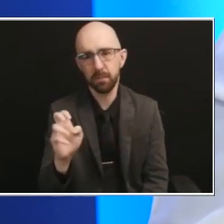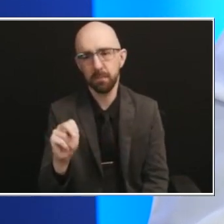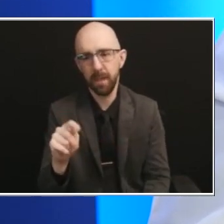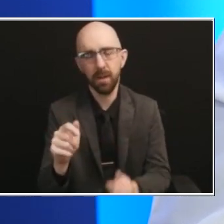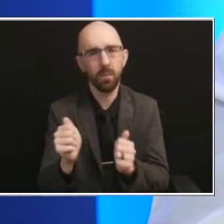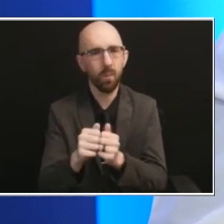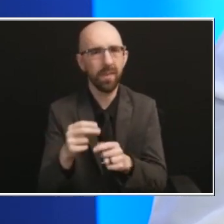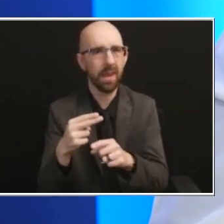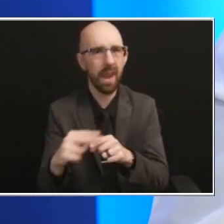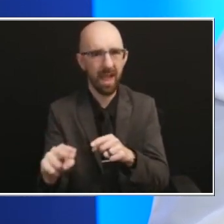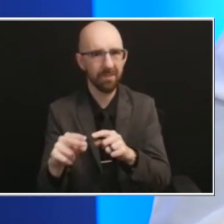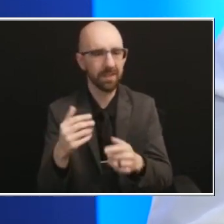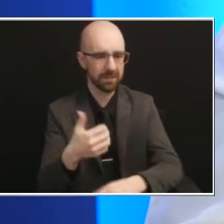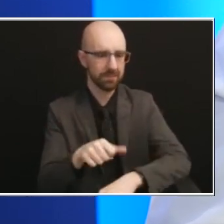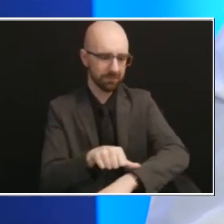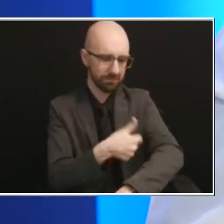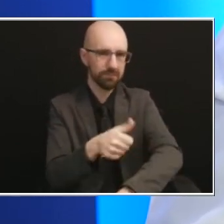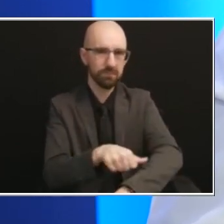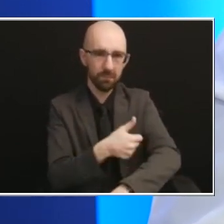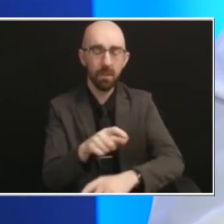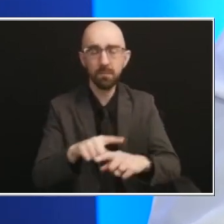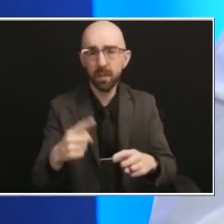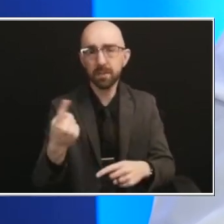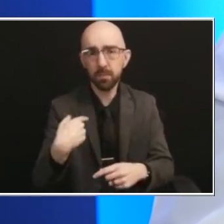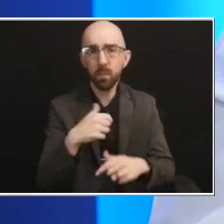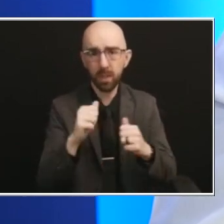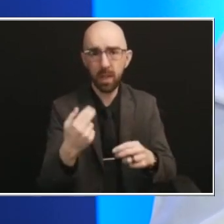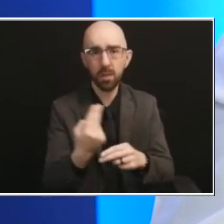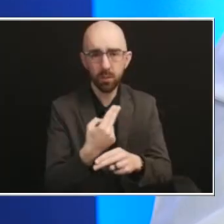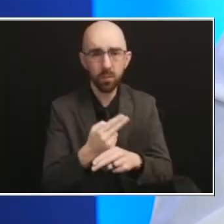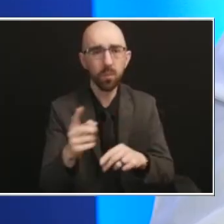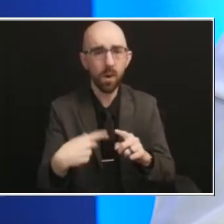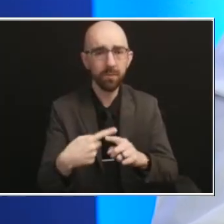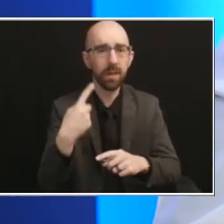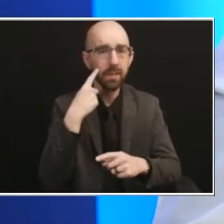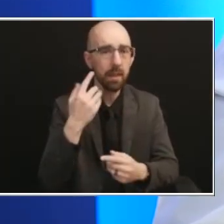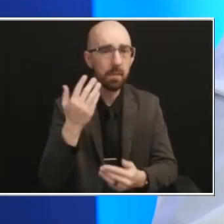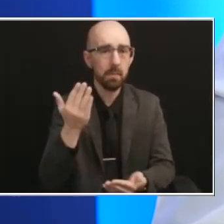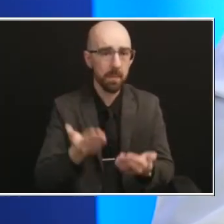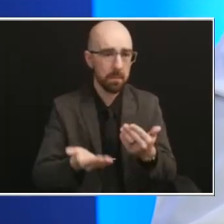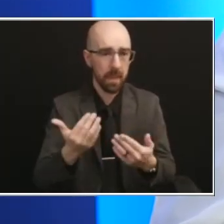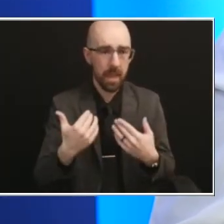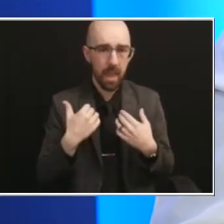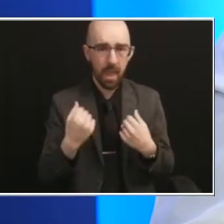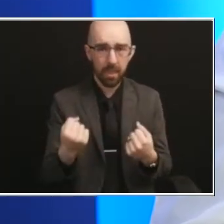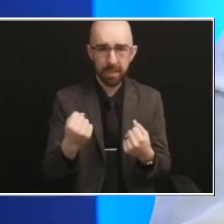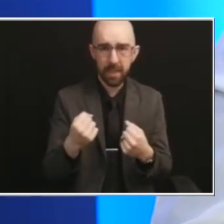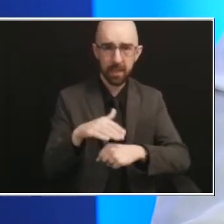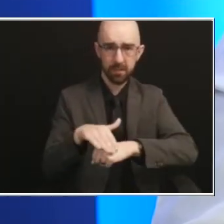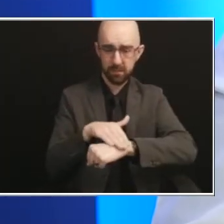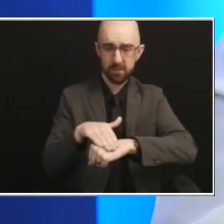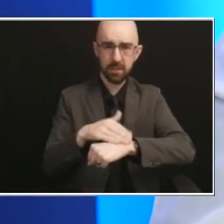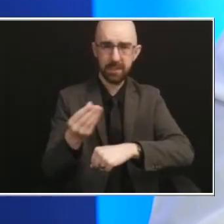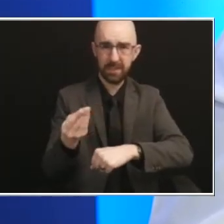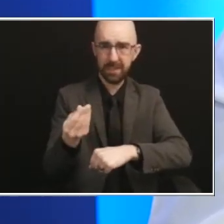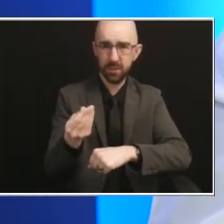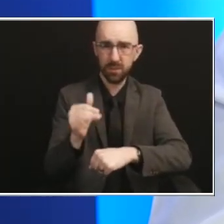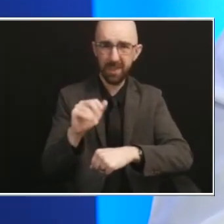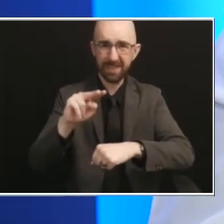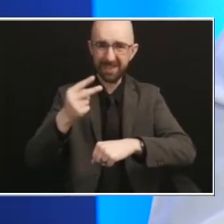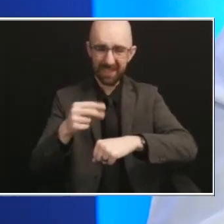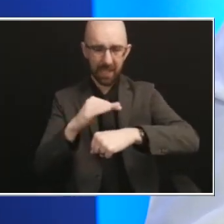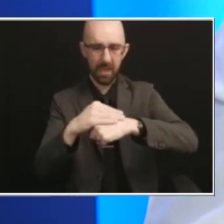But it's something that we can use, that when we think there may be healthy dermal tissue or that second layer of skin